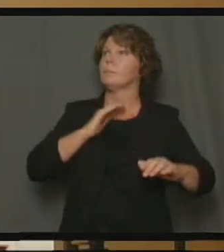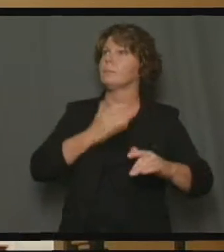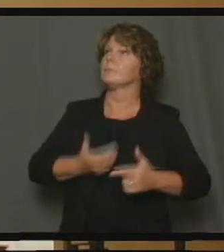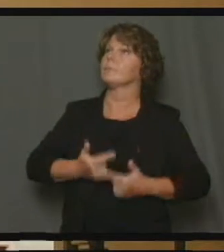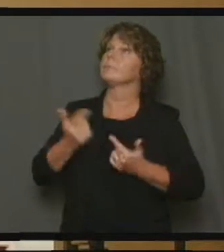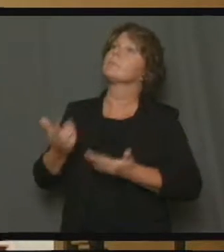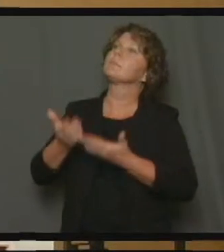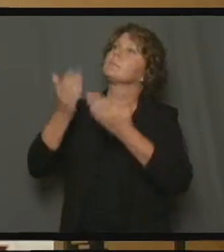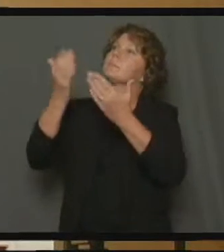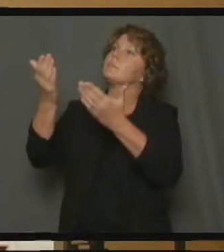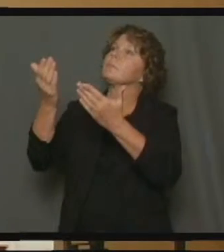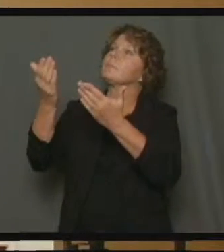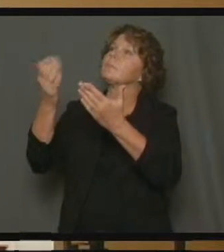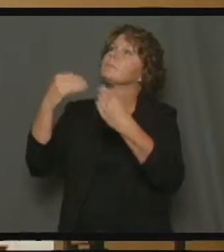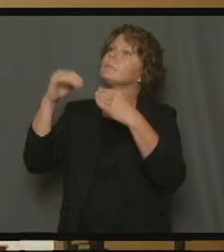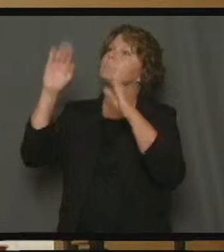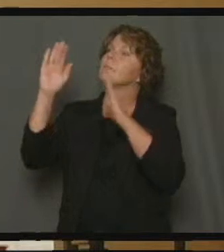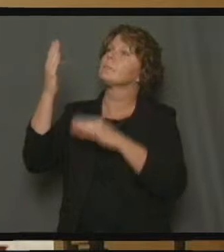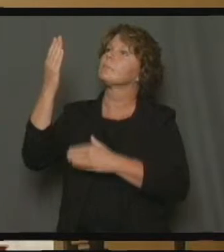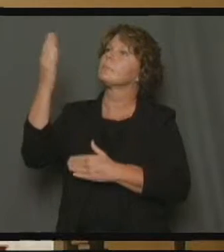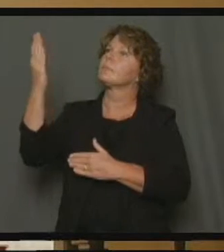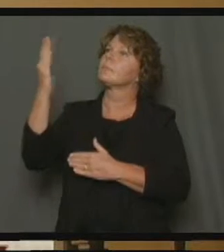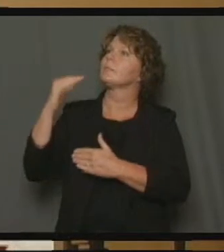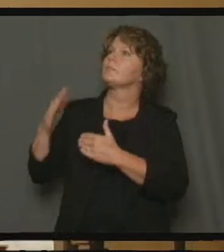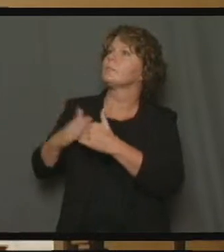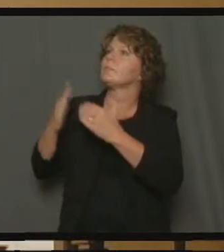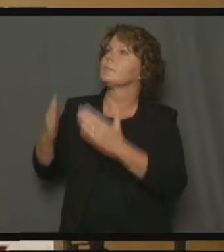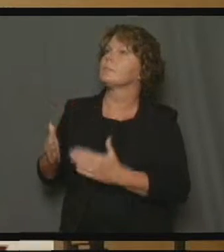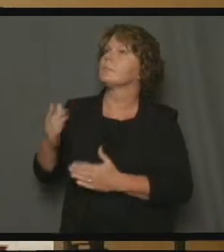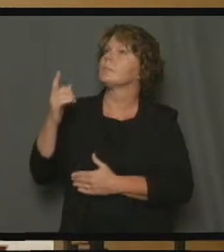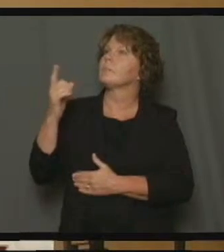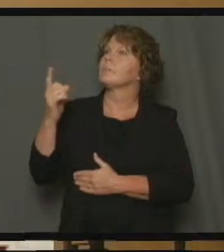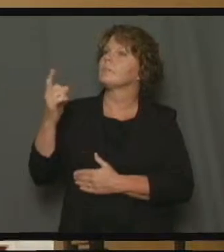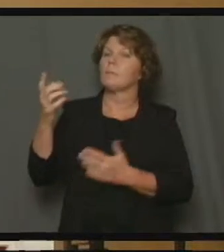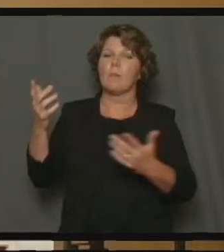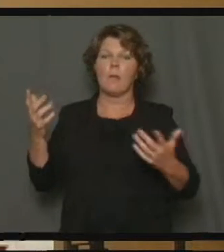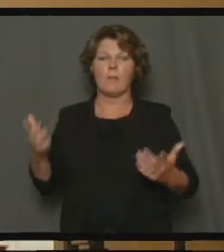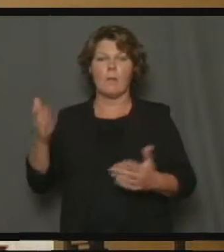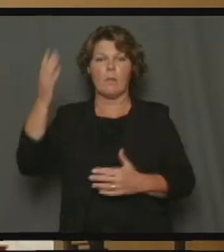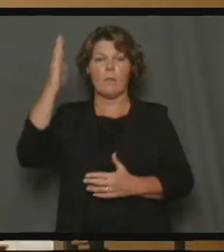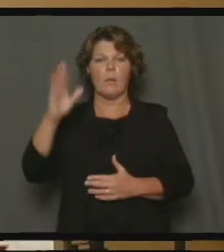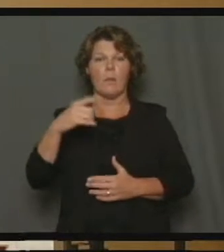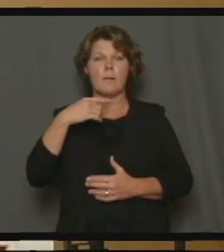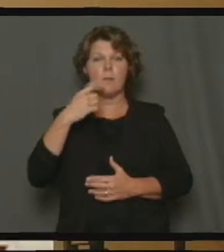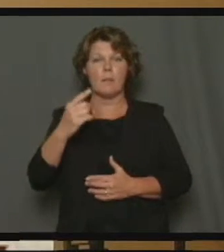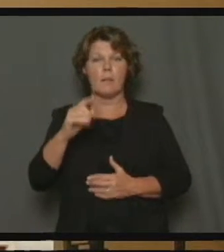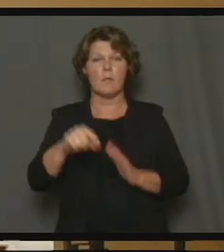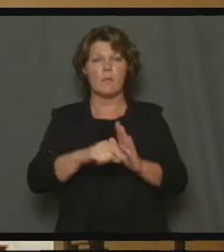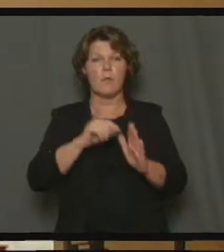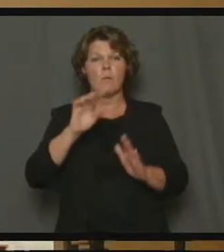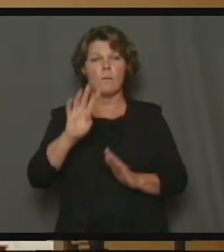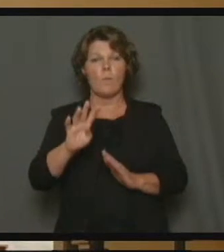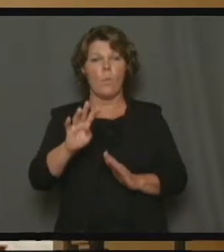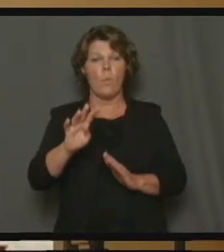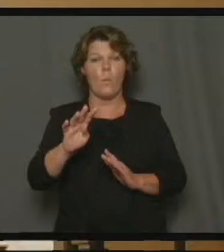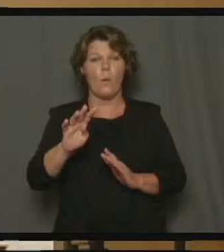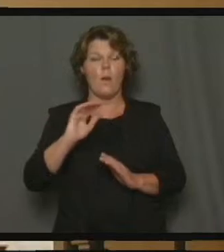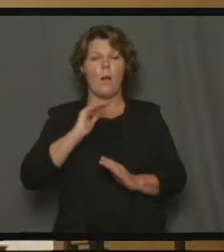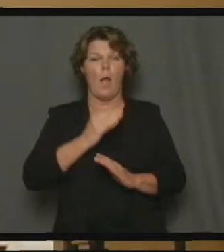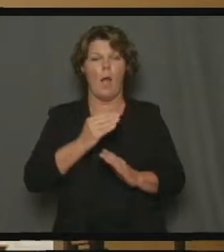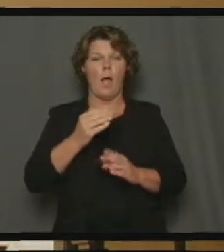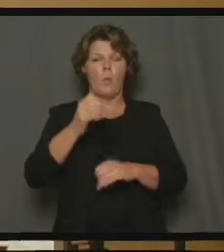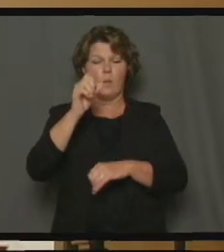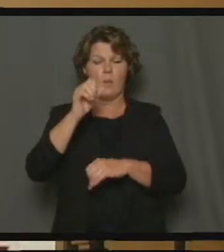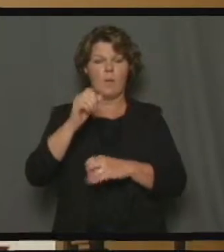as living sacrifices to God and our neighbor. Then, God says in verse 4, that is, when our sacrifices